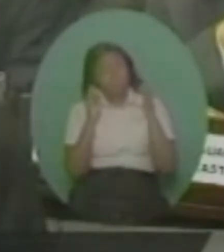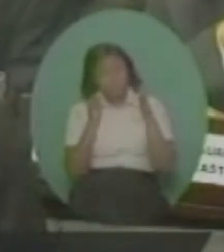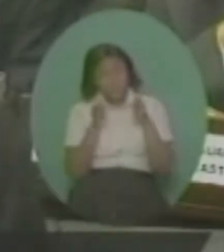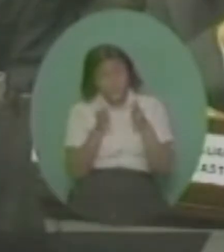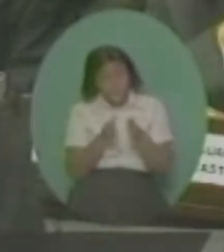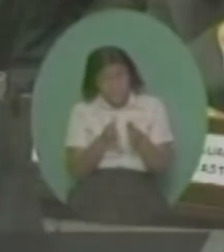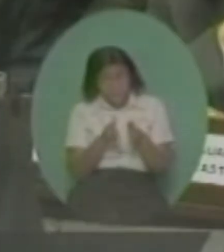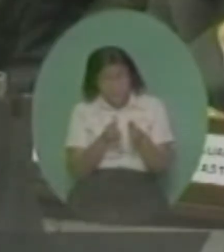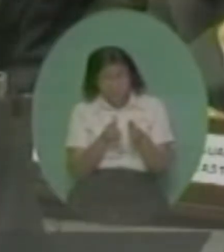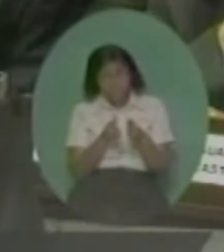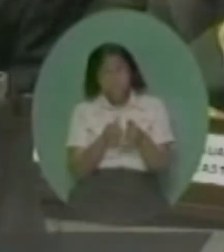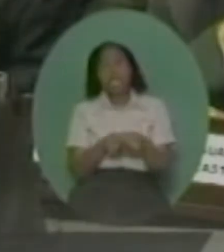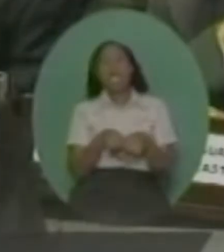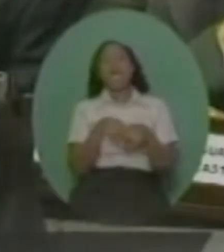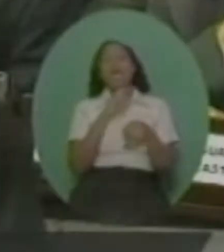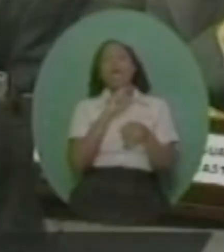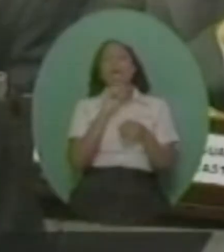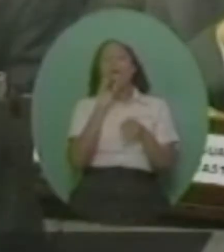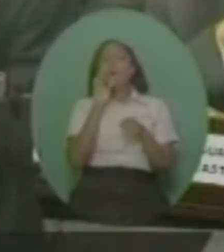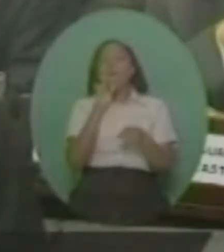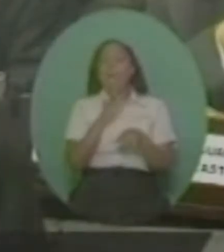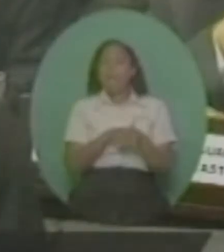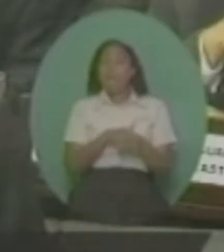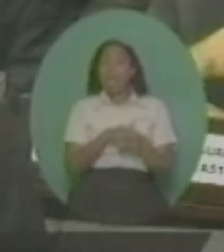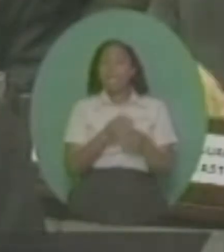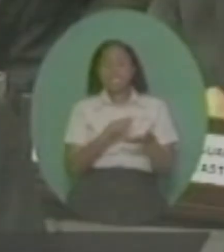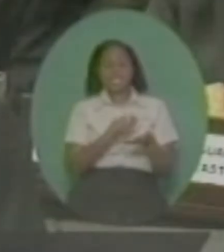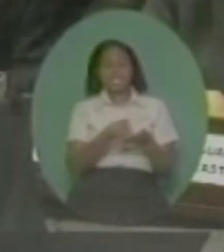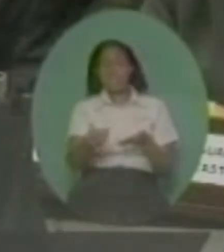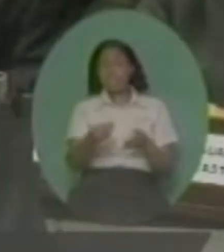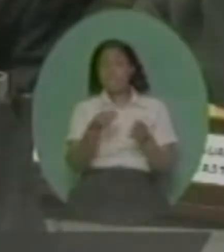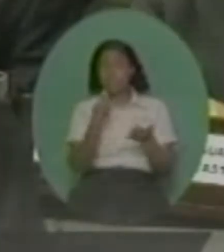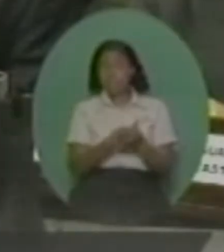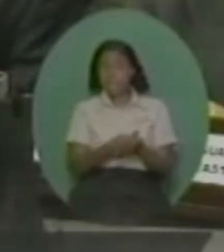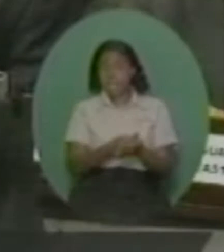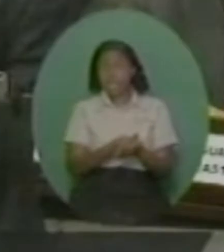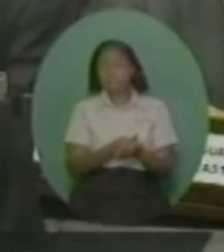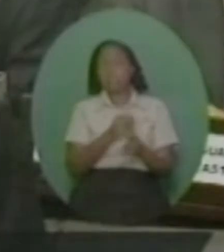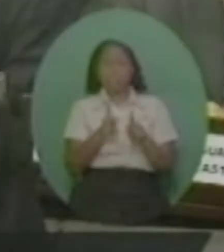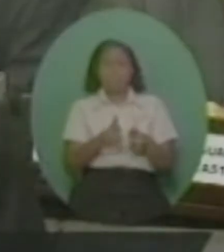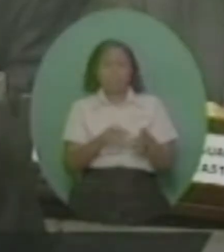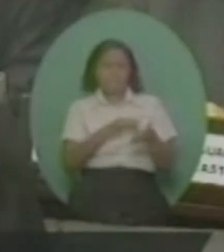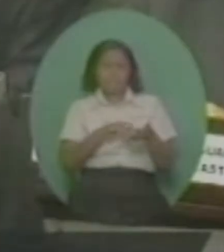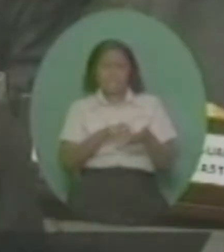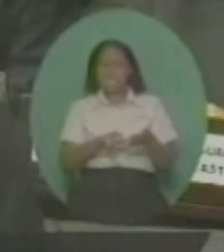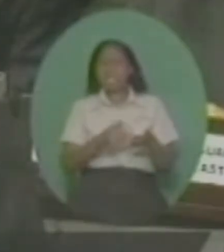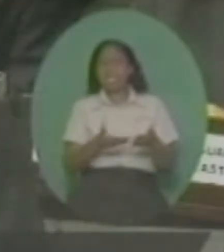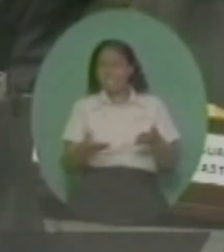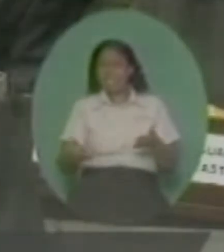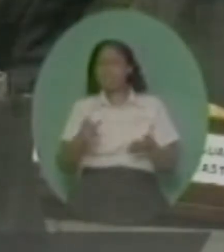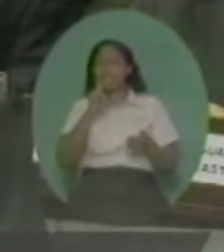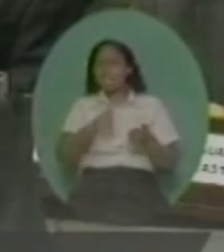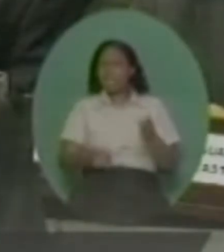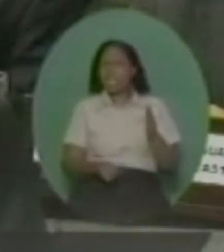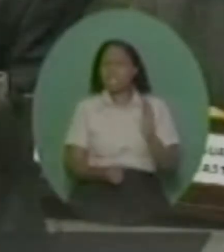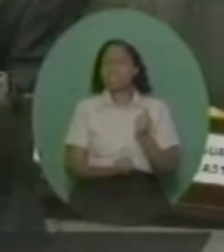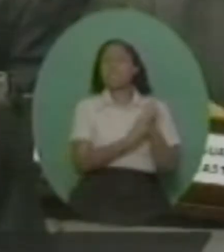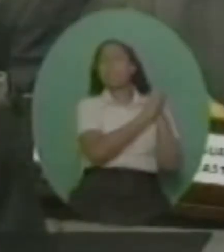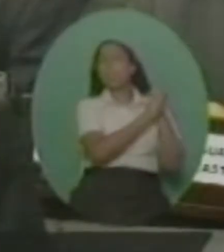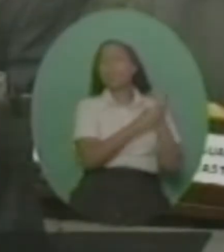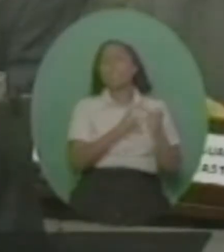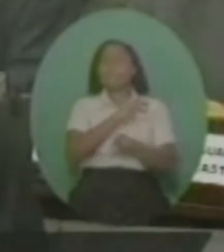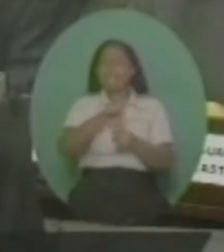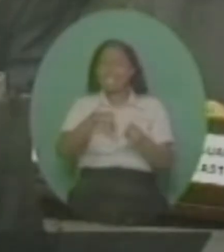necessary to support our strategy for economic and industrial development. Two, tuition fees for